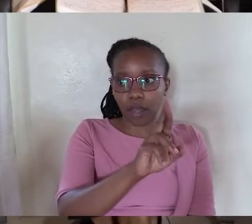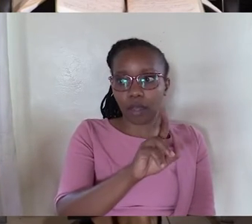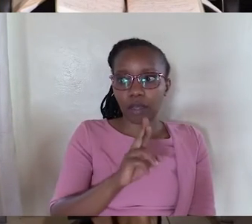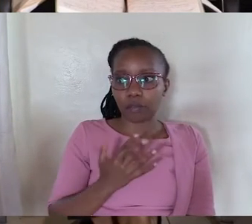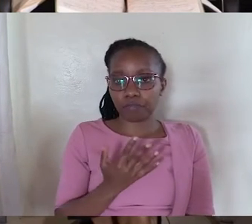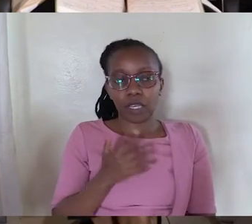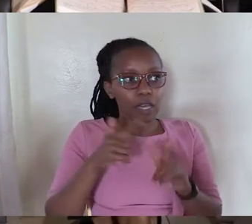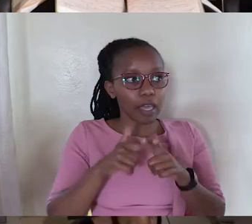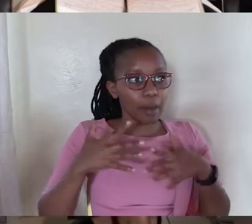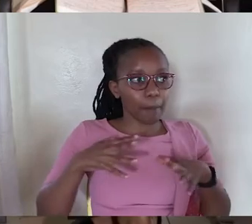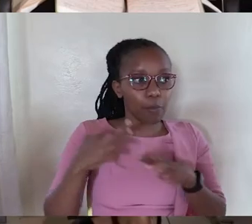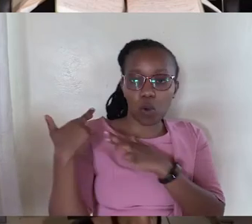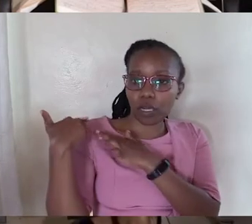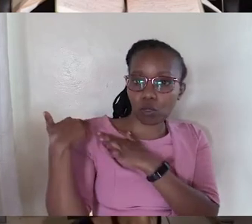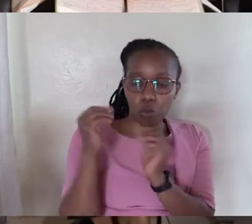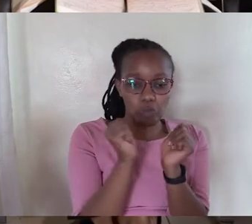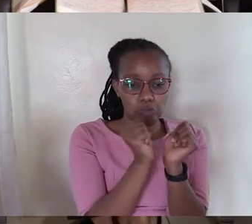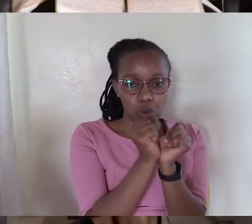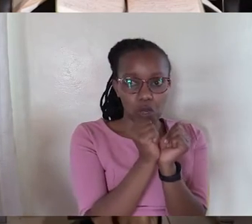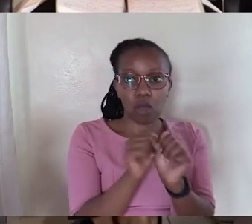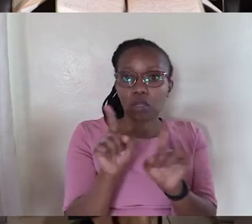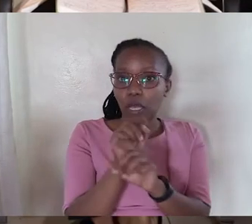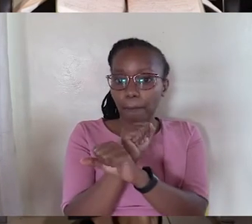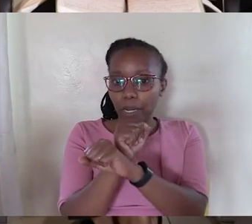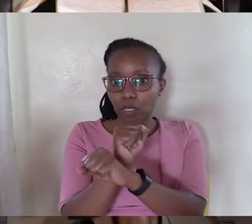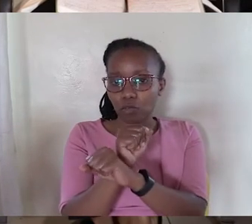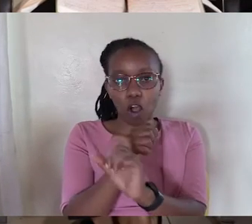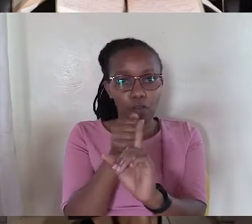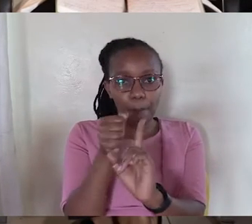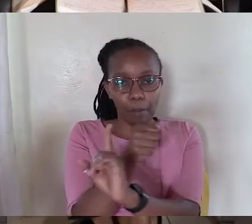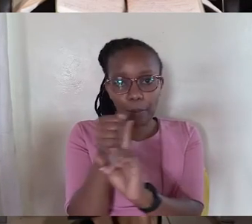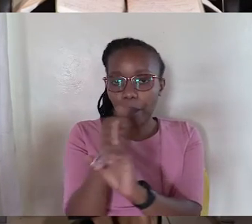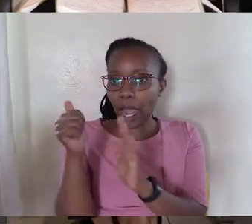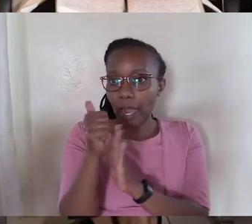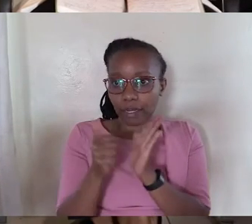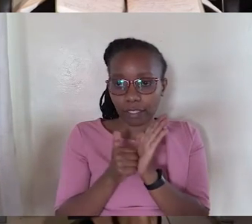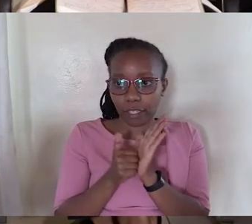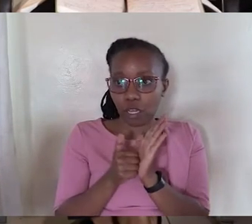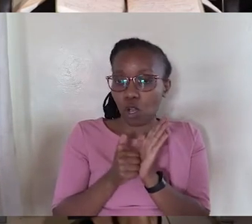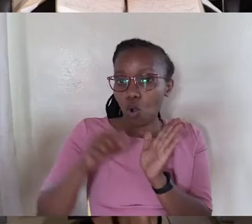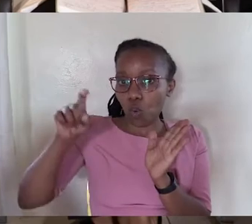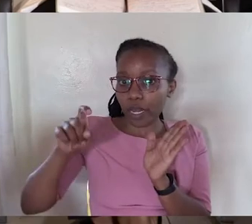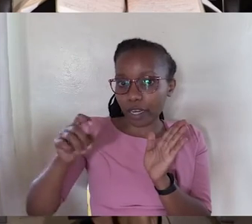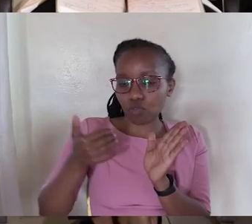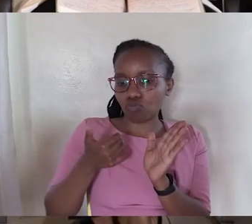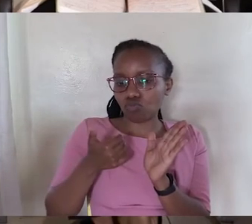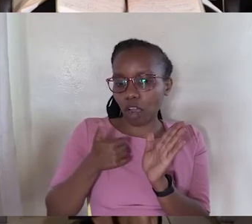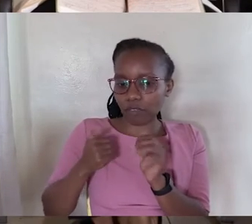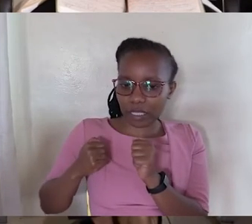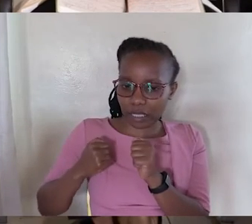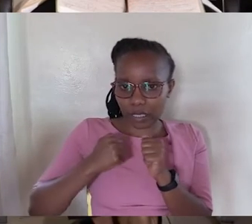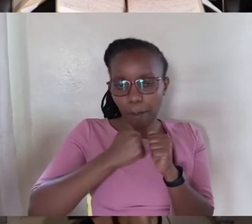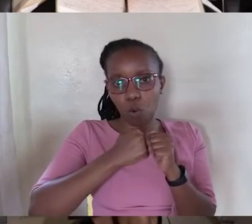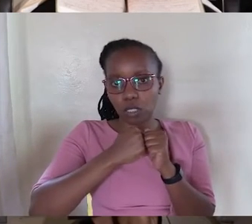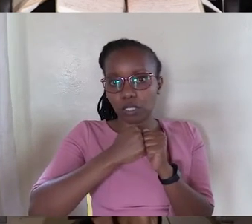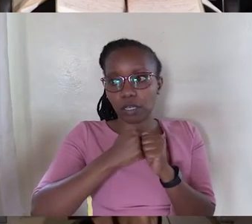bring the perpetrators to book. As well as the Prevention of Torture Act, we need to have that operationalized as well, such that we